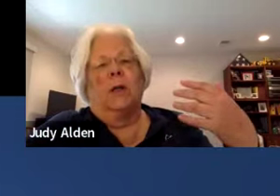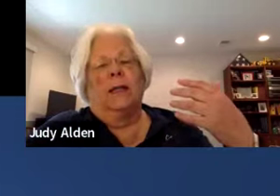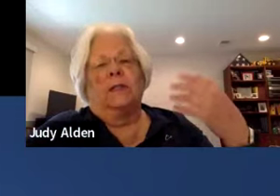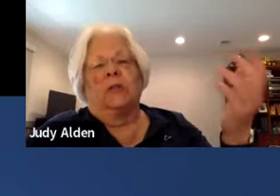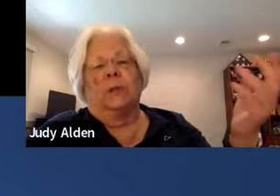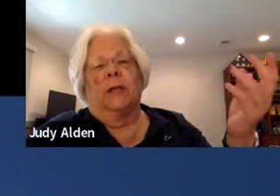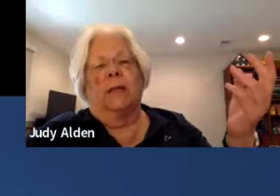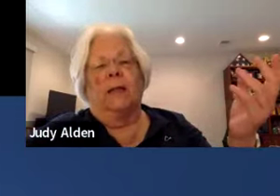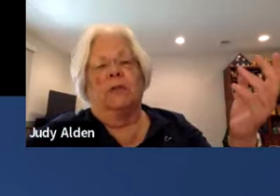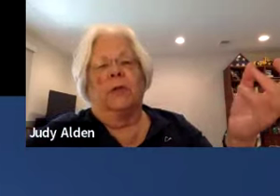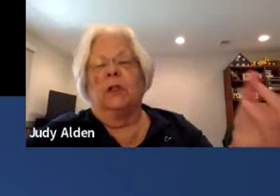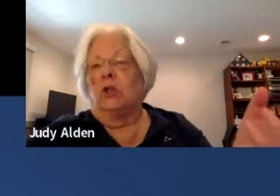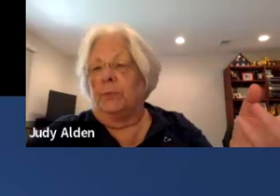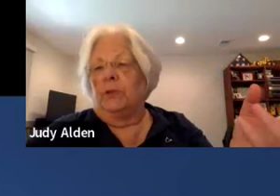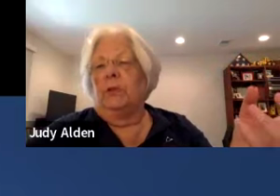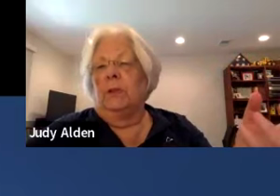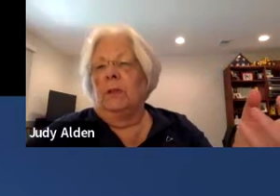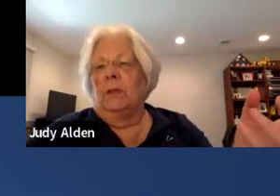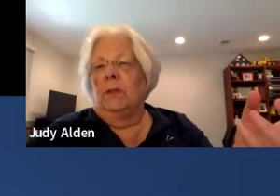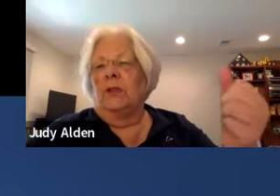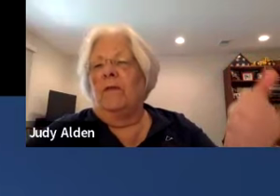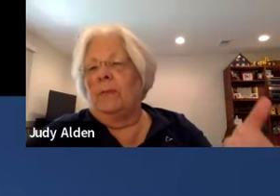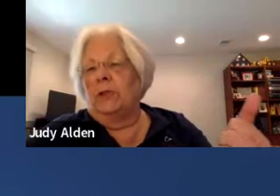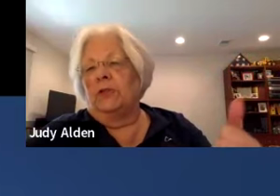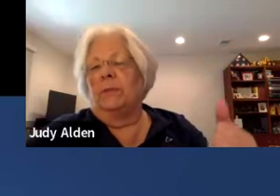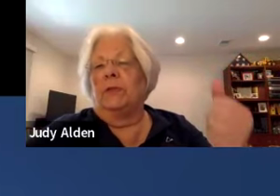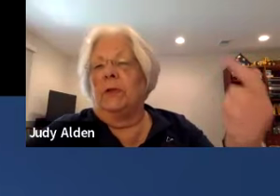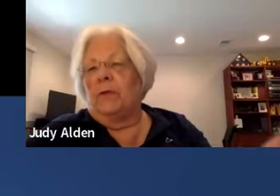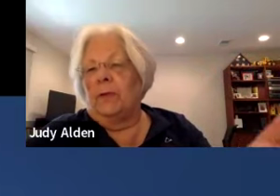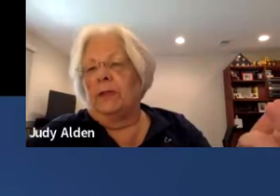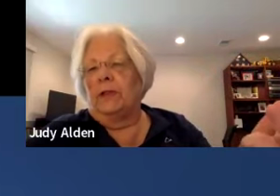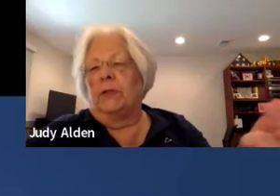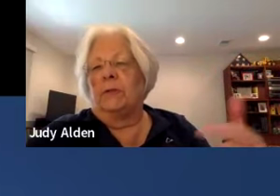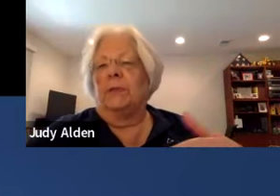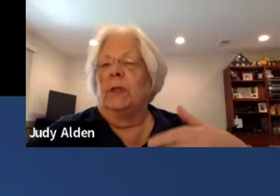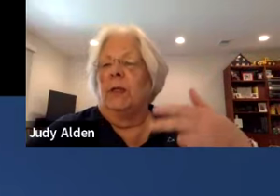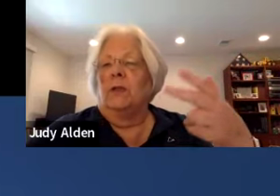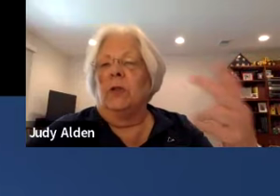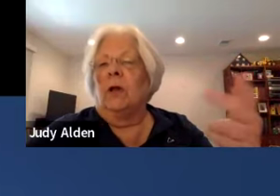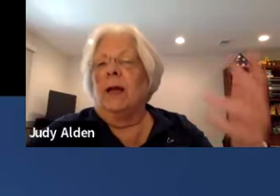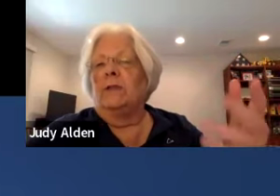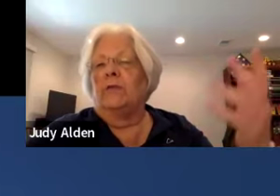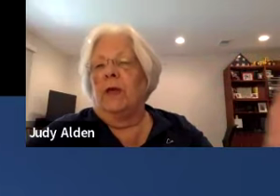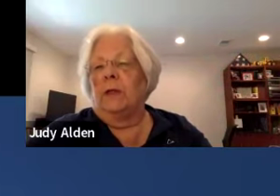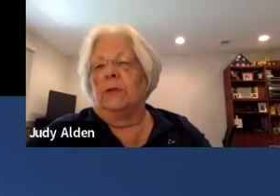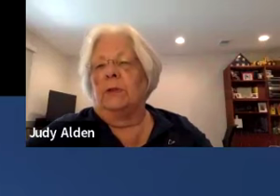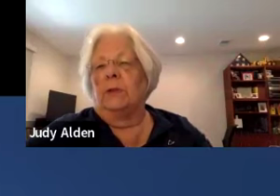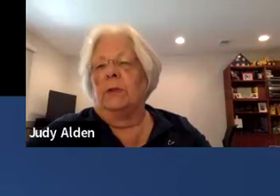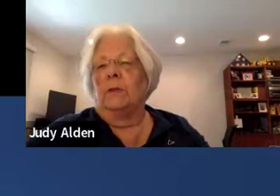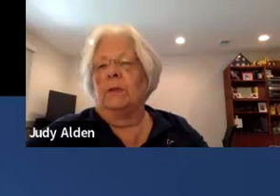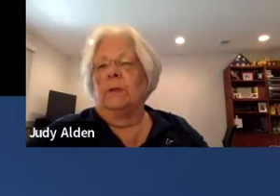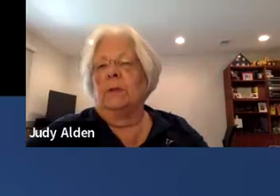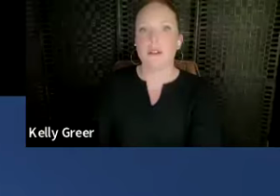more accessible technology than loops. There's FM systems, there's infrared systems, there's all kinds of things.